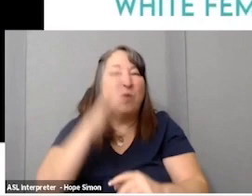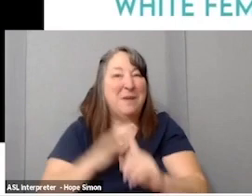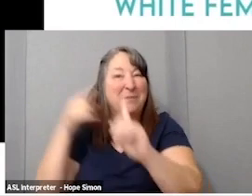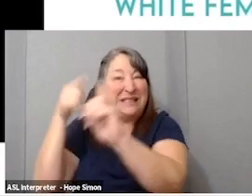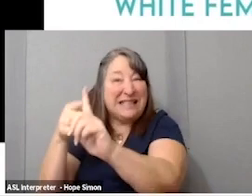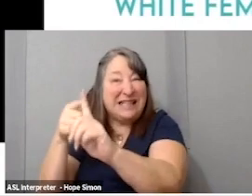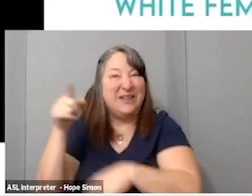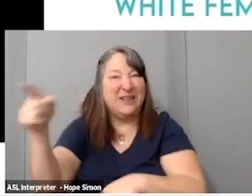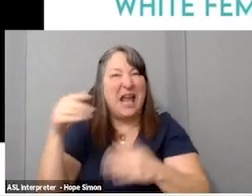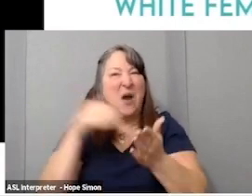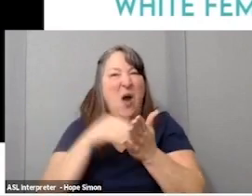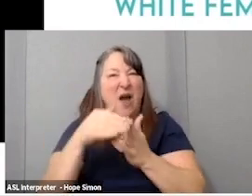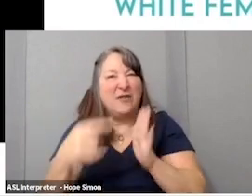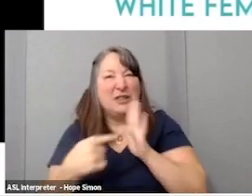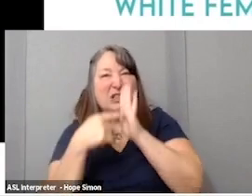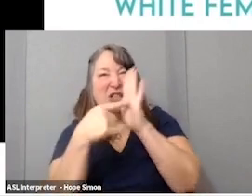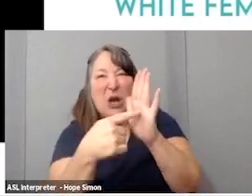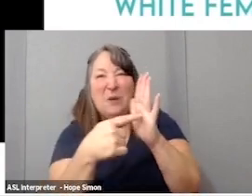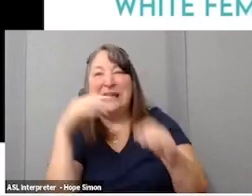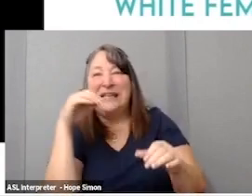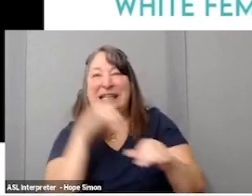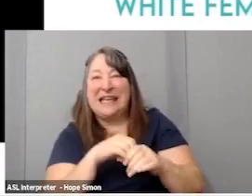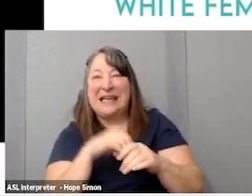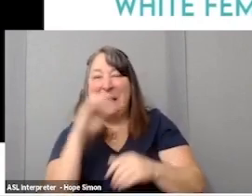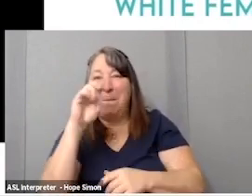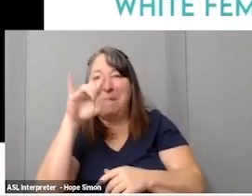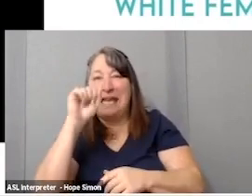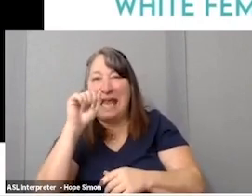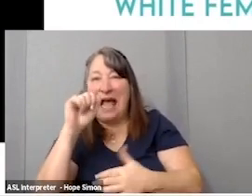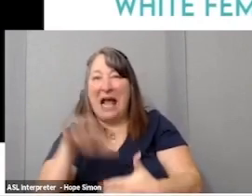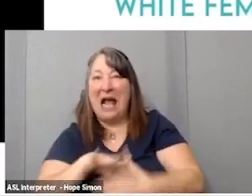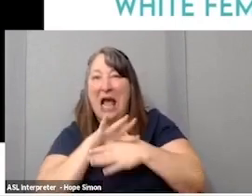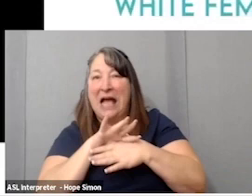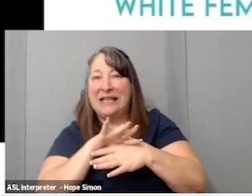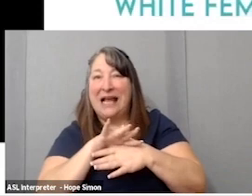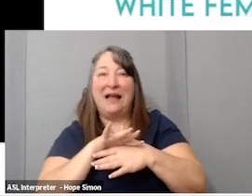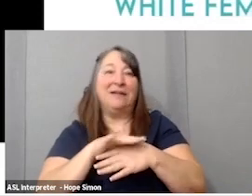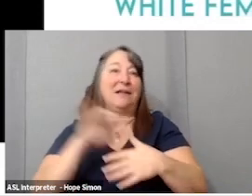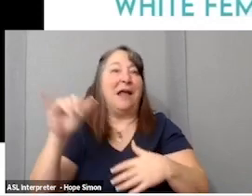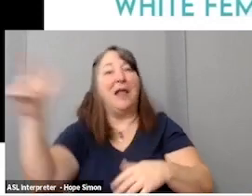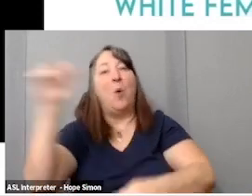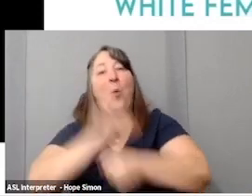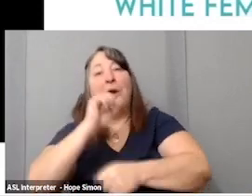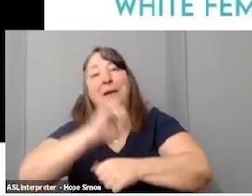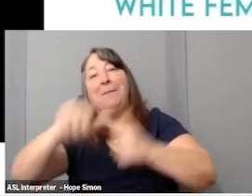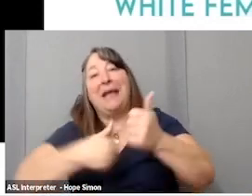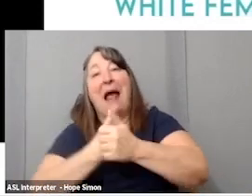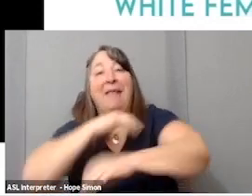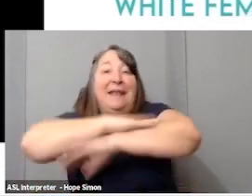are often showing up in content, in media content, behind the counter, in a